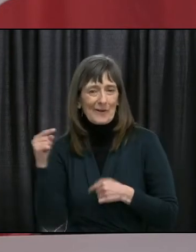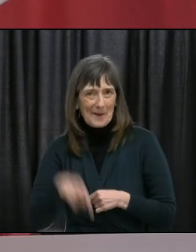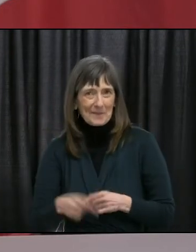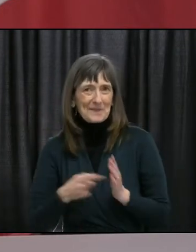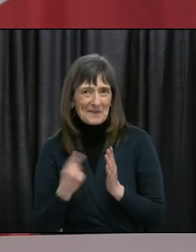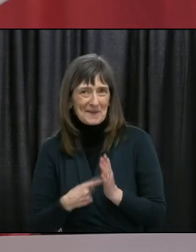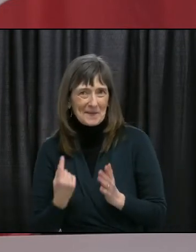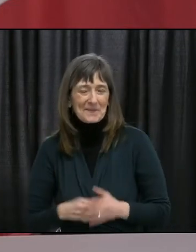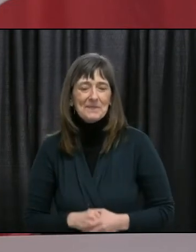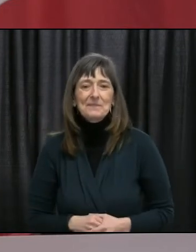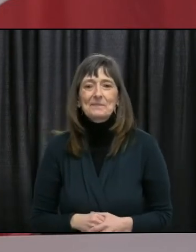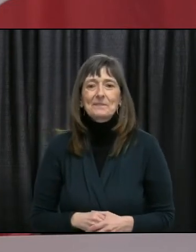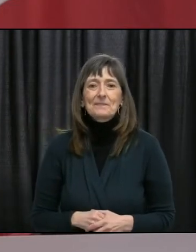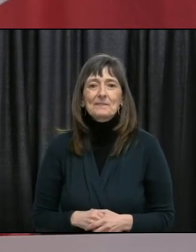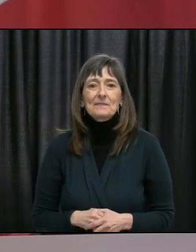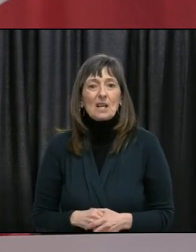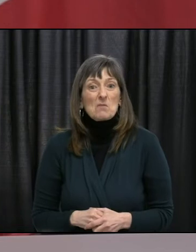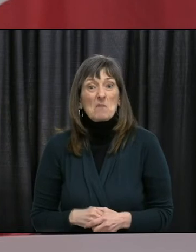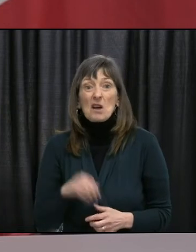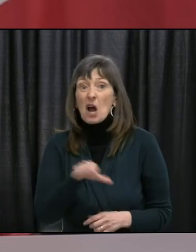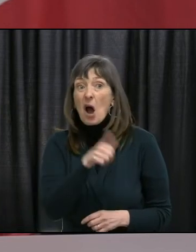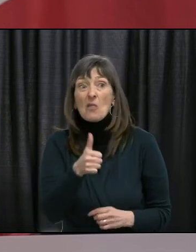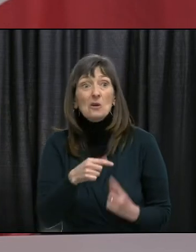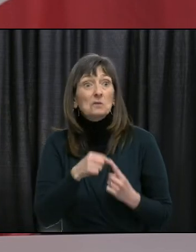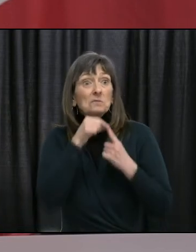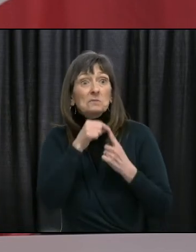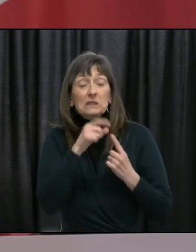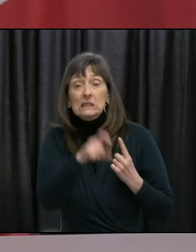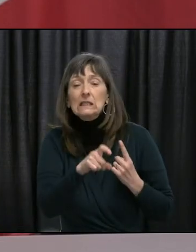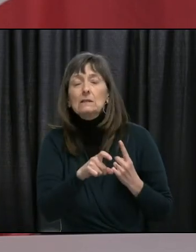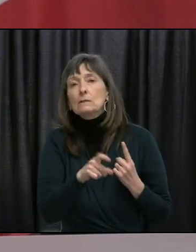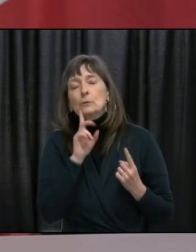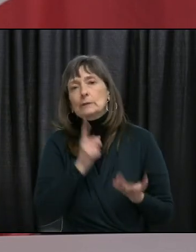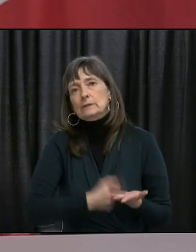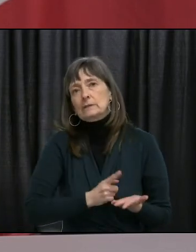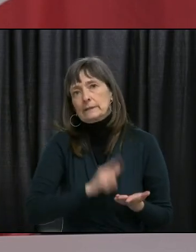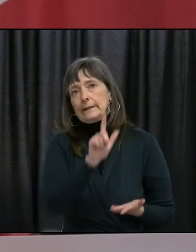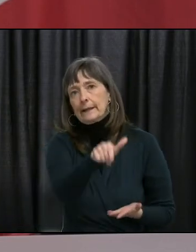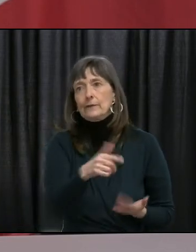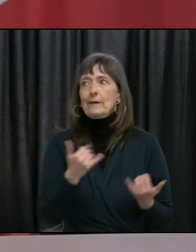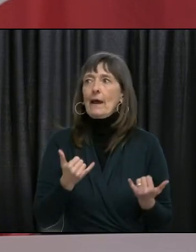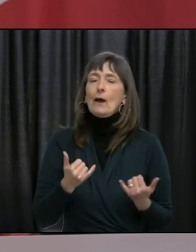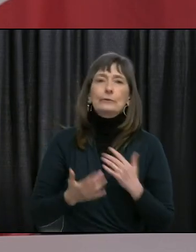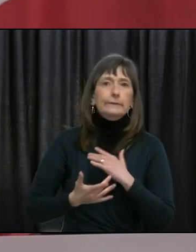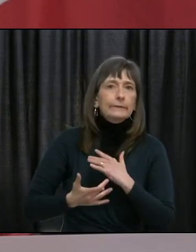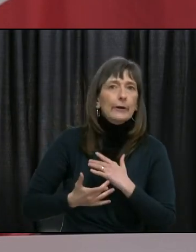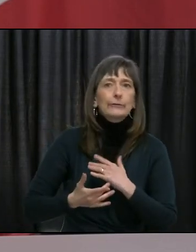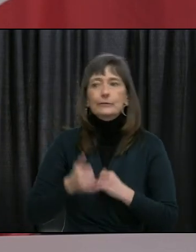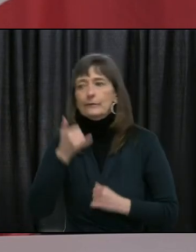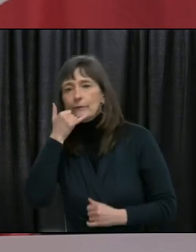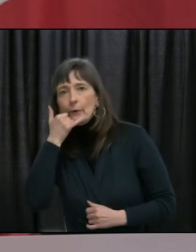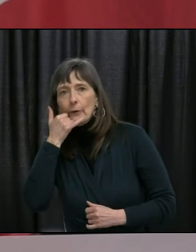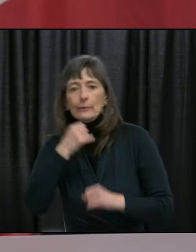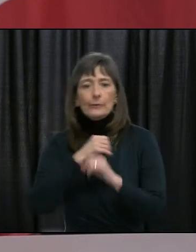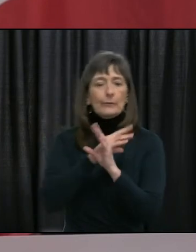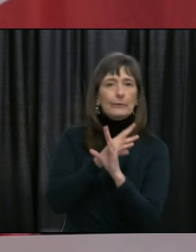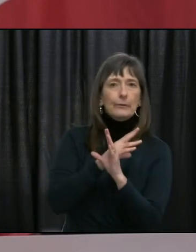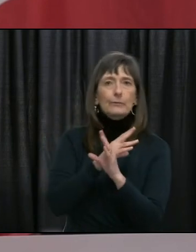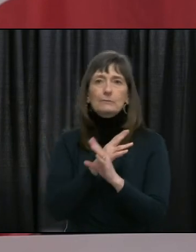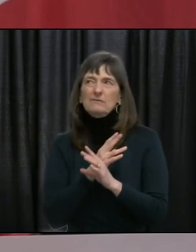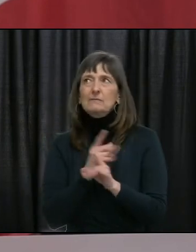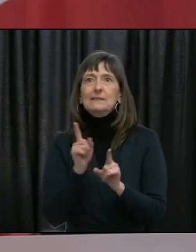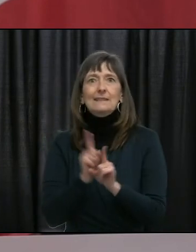something, that would have to be dealt with urgently. Right now we're able to use technology and even our own telephones, as Minister